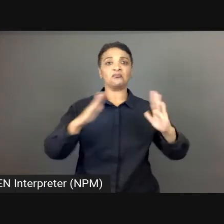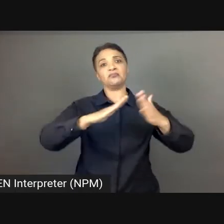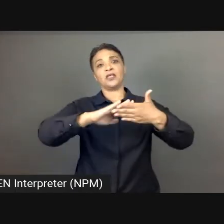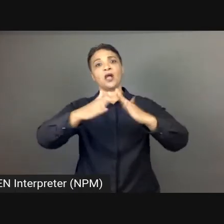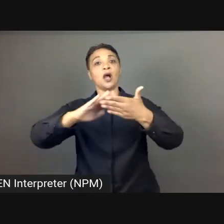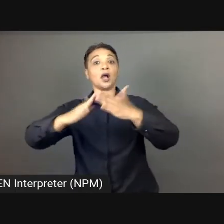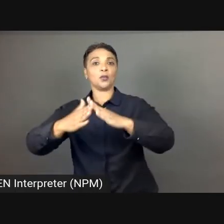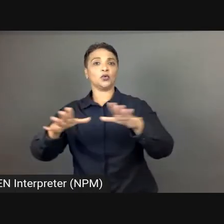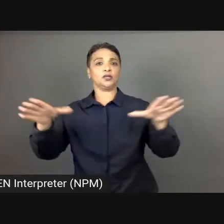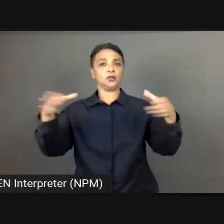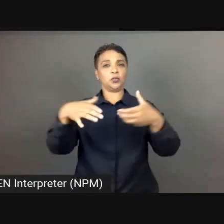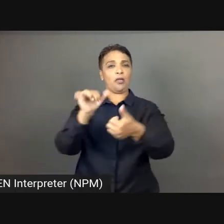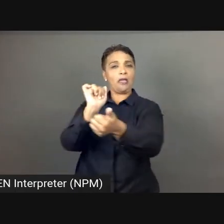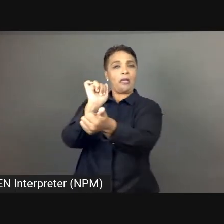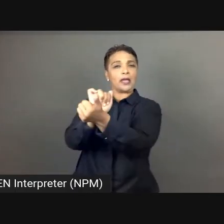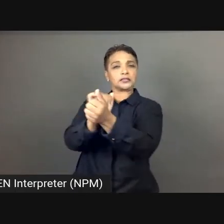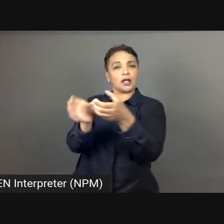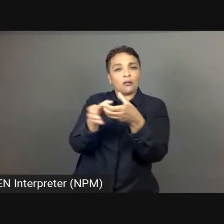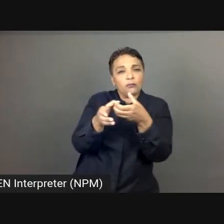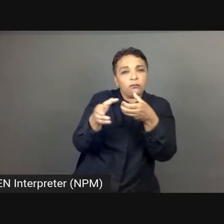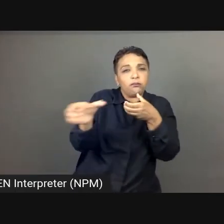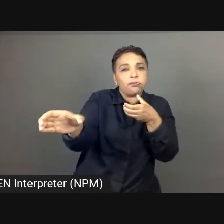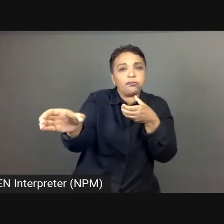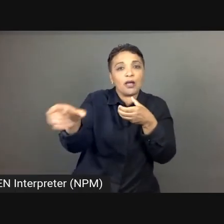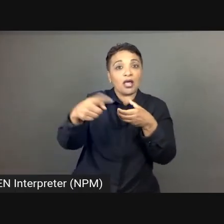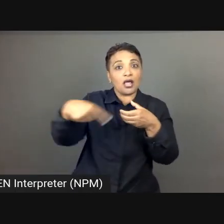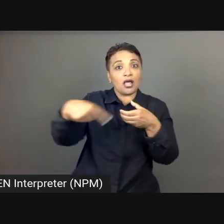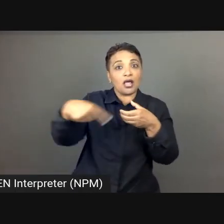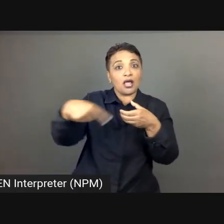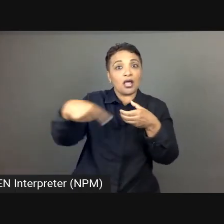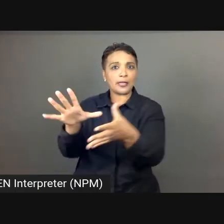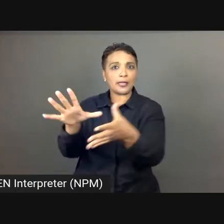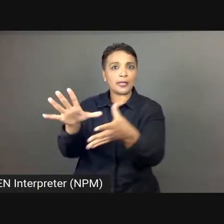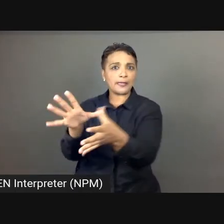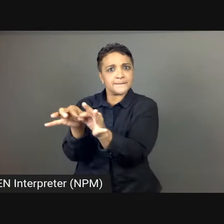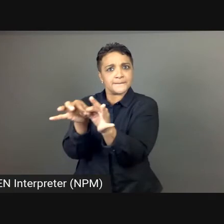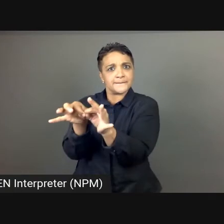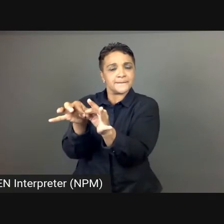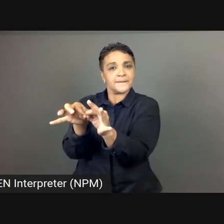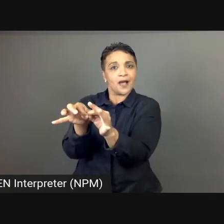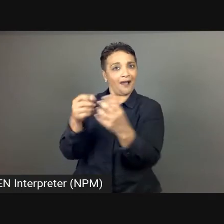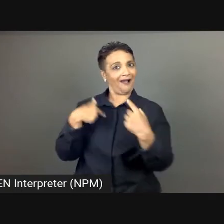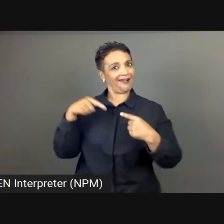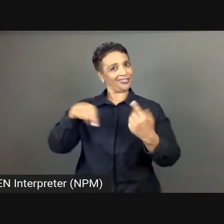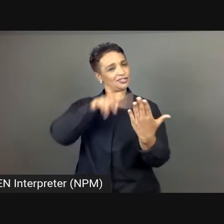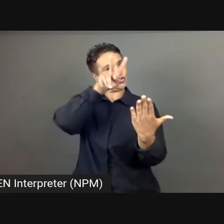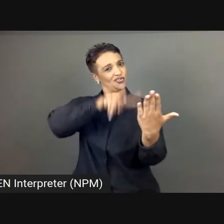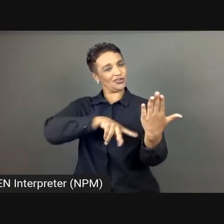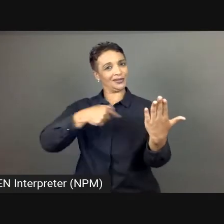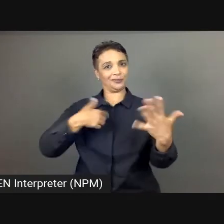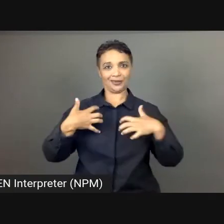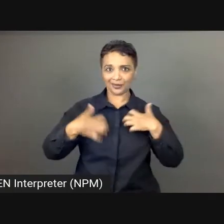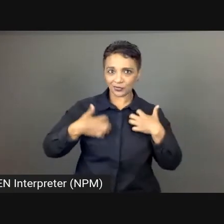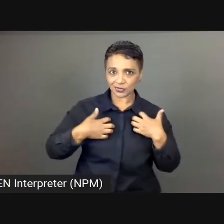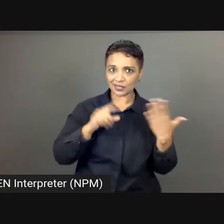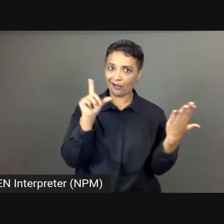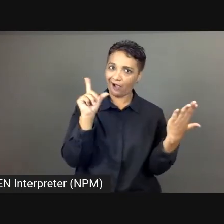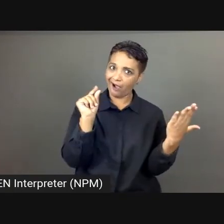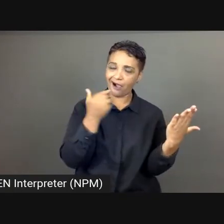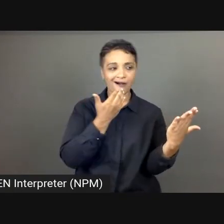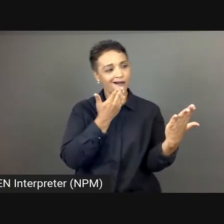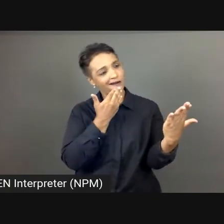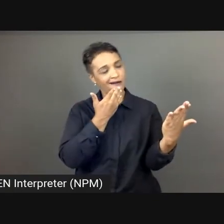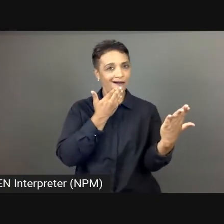exile holds itself together. And it was kind of really interesting for me to read that article because it resonated a lot,